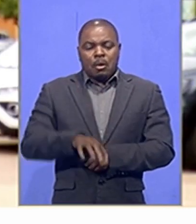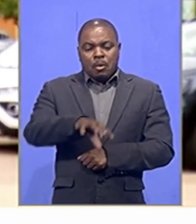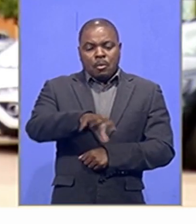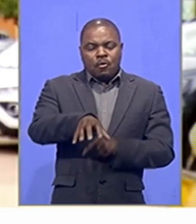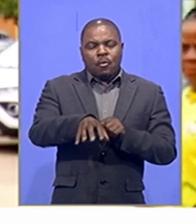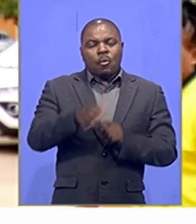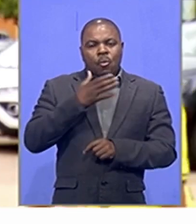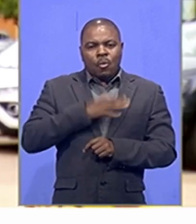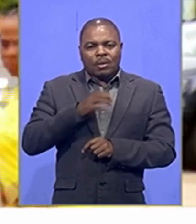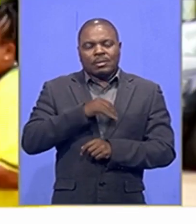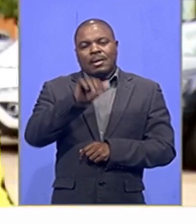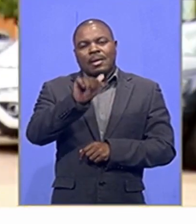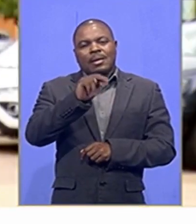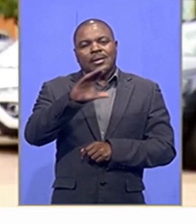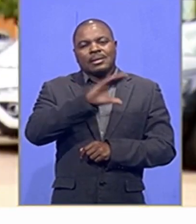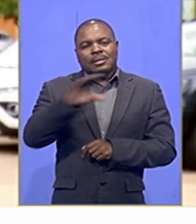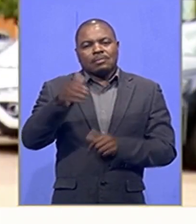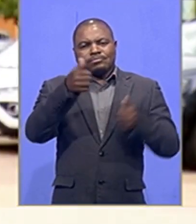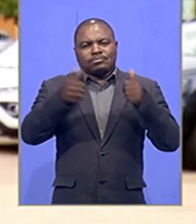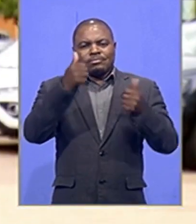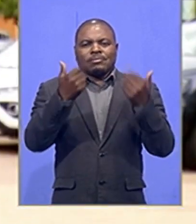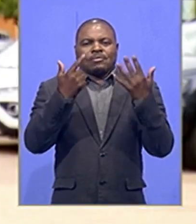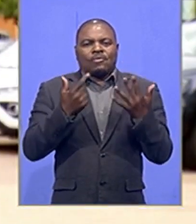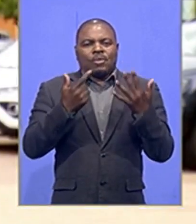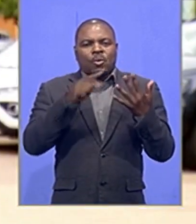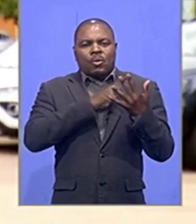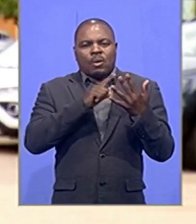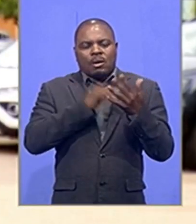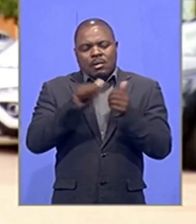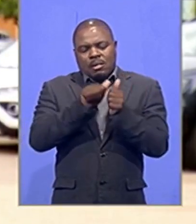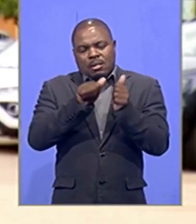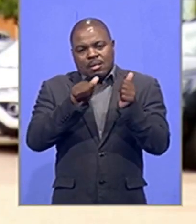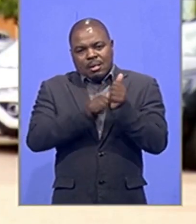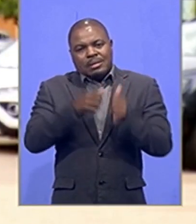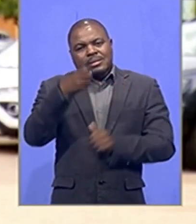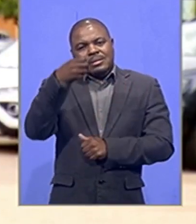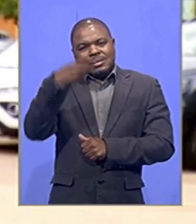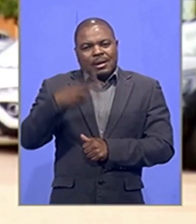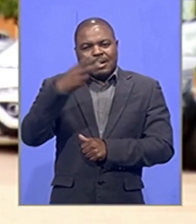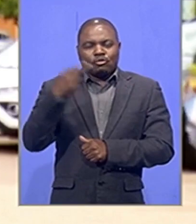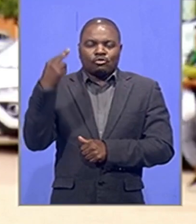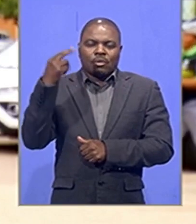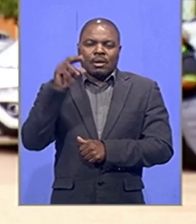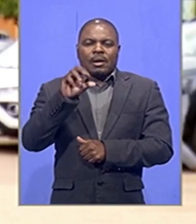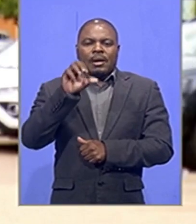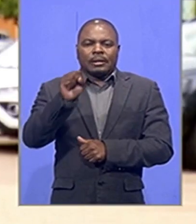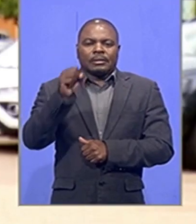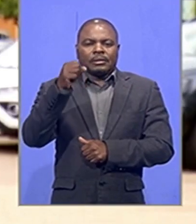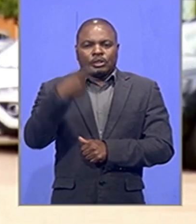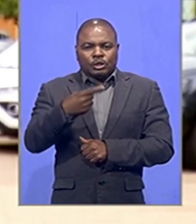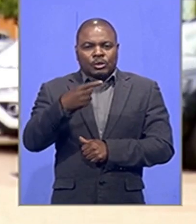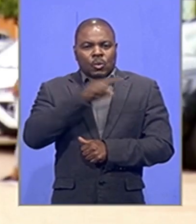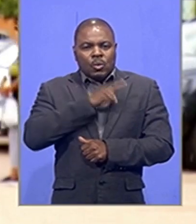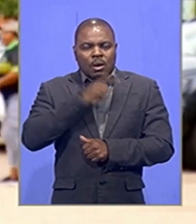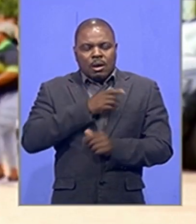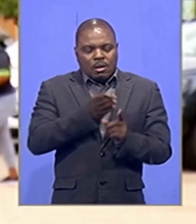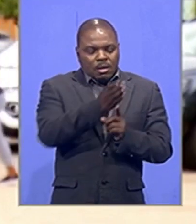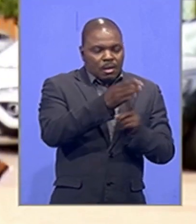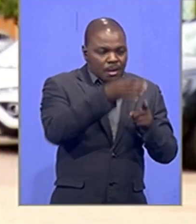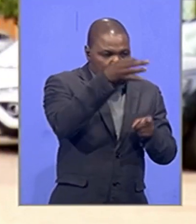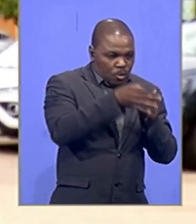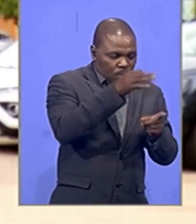phetiši a šupa ANC e le ge ba tlaleletša motlatša mongwaledi pharephare wa bobedi ka gore yo mongwe o tla lebana go tša dipolotiki gona yo mongwe a